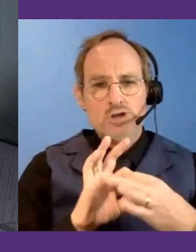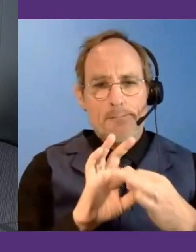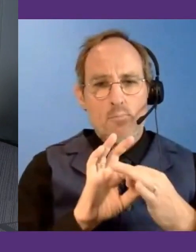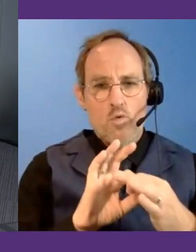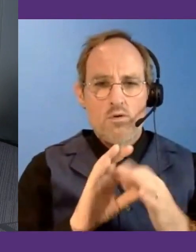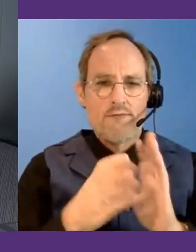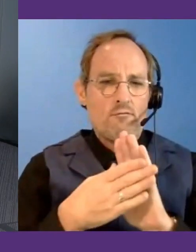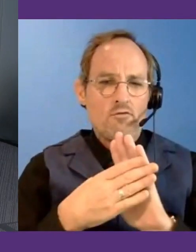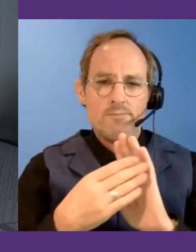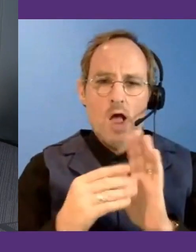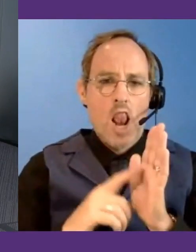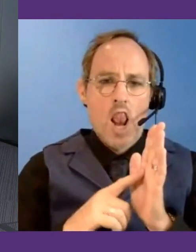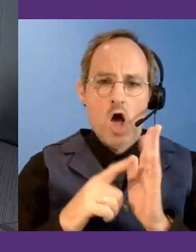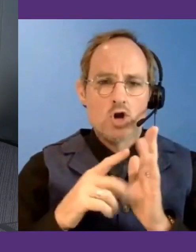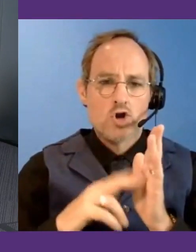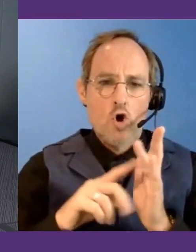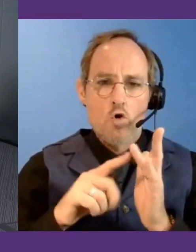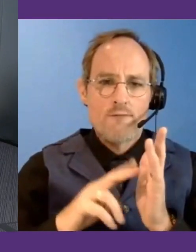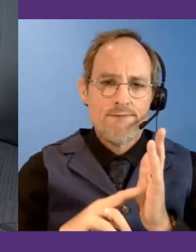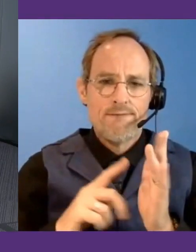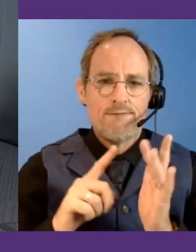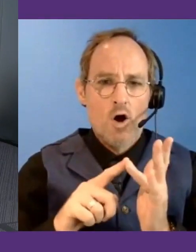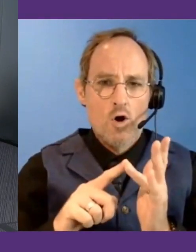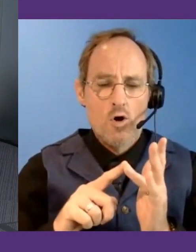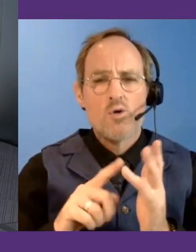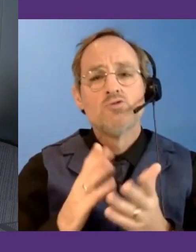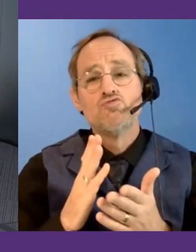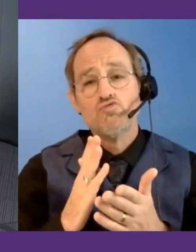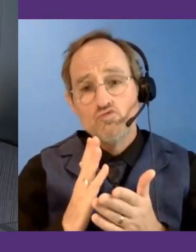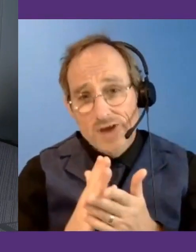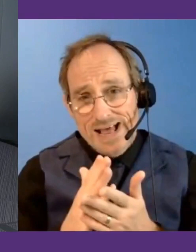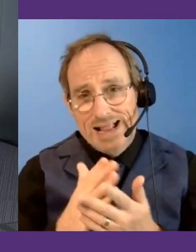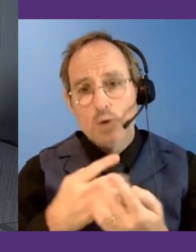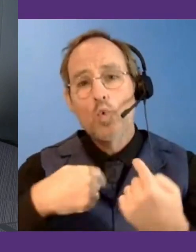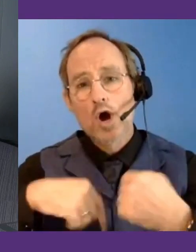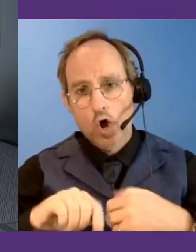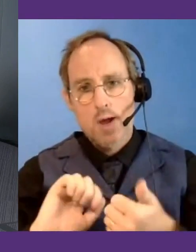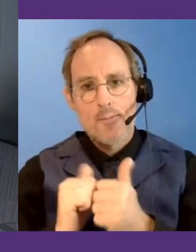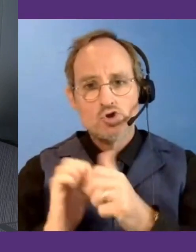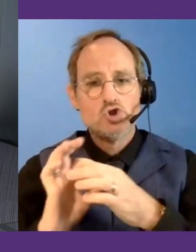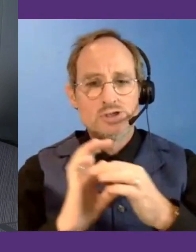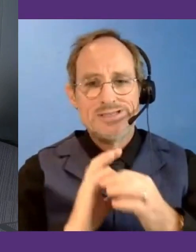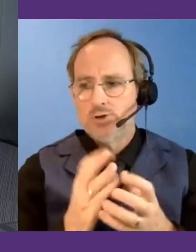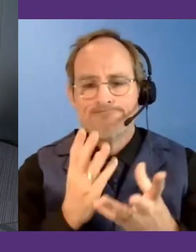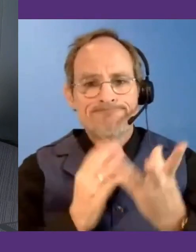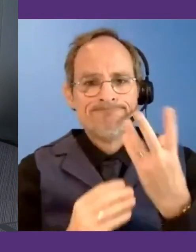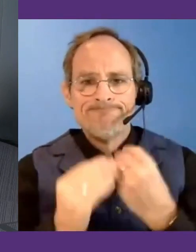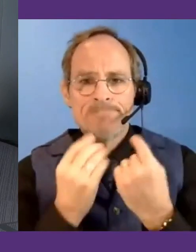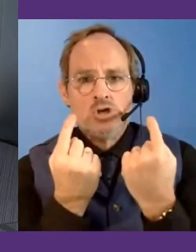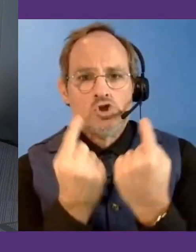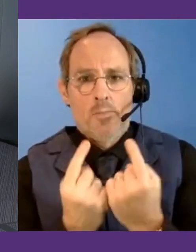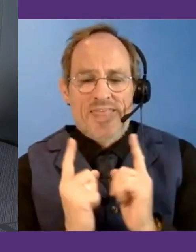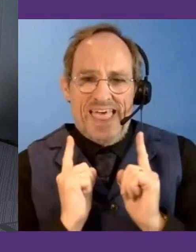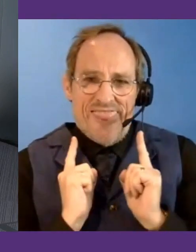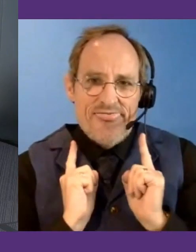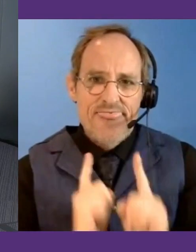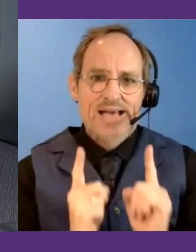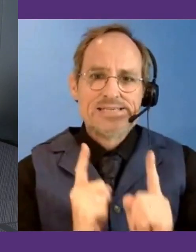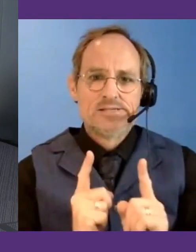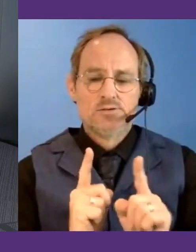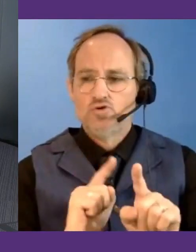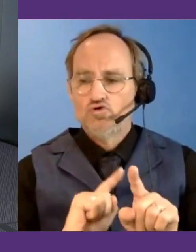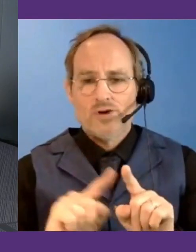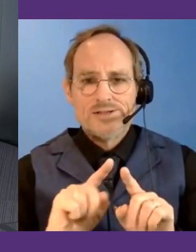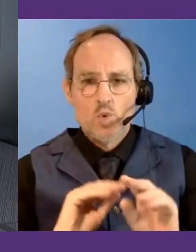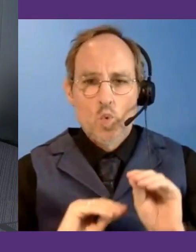bit about saying, yeah, we needed to learn something. We need to, you know, we all in the partnership needed to learn something. I think that's probably the root of it, isn't it? Trying to work out what works for the person that we're